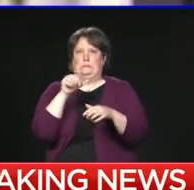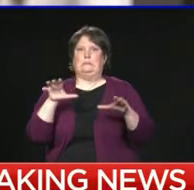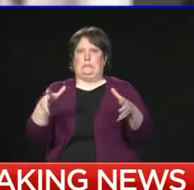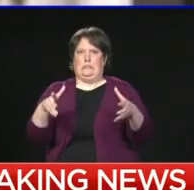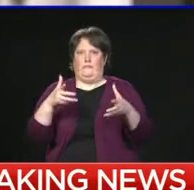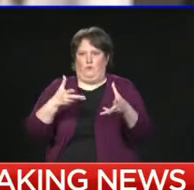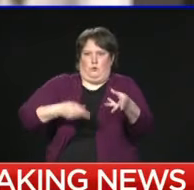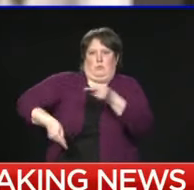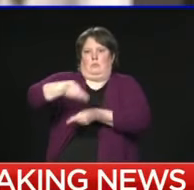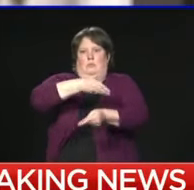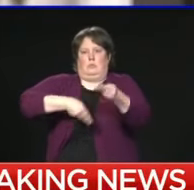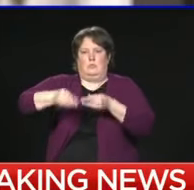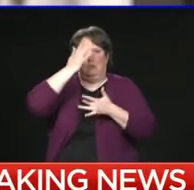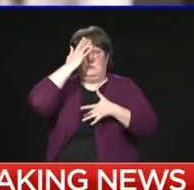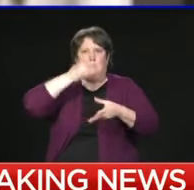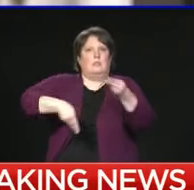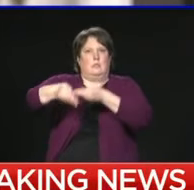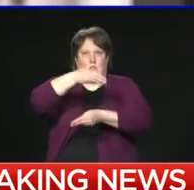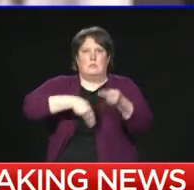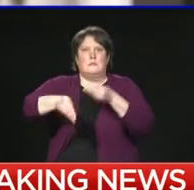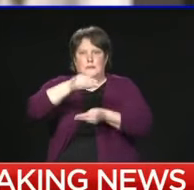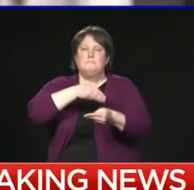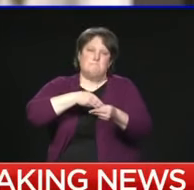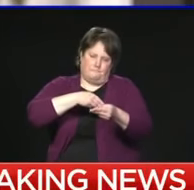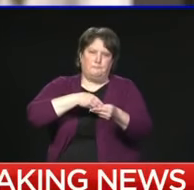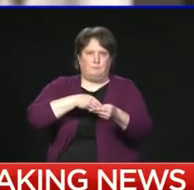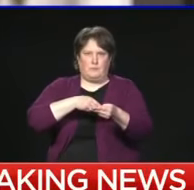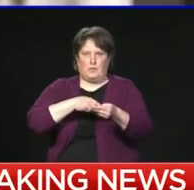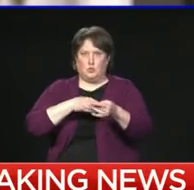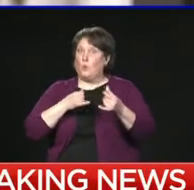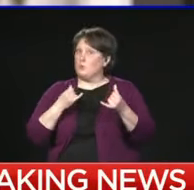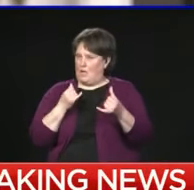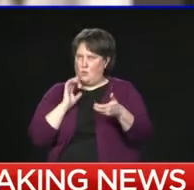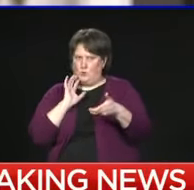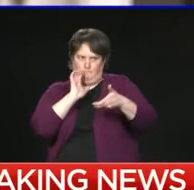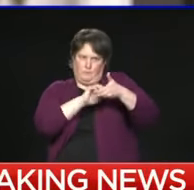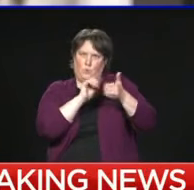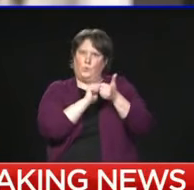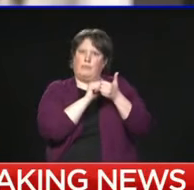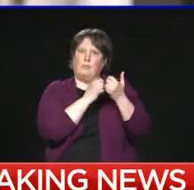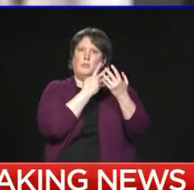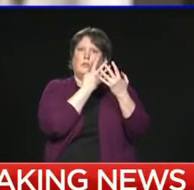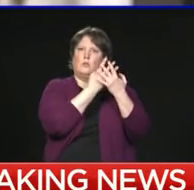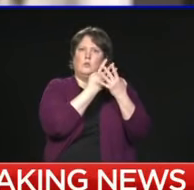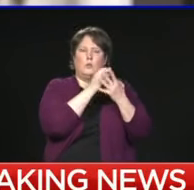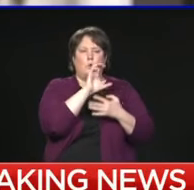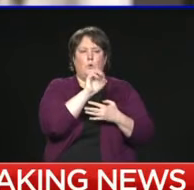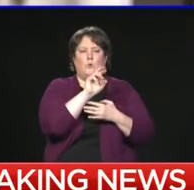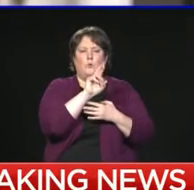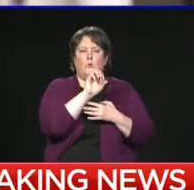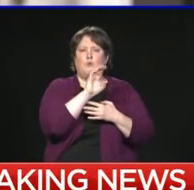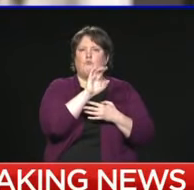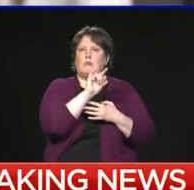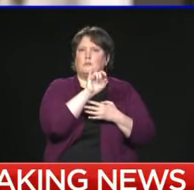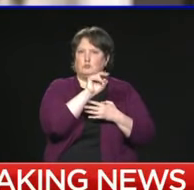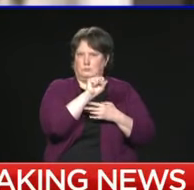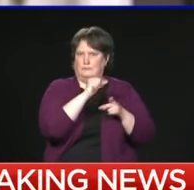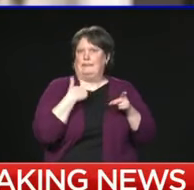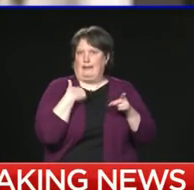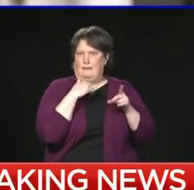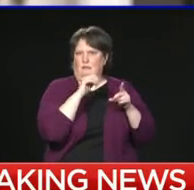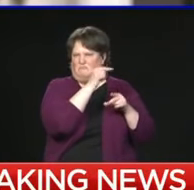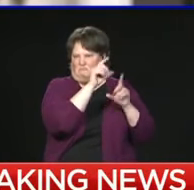and spreading COVID-19. That is why we are working closely with Corrections Canada to ensure that we're looking at a broad